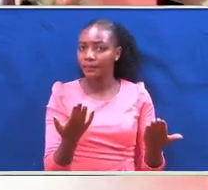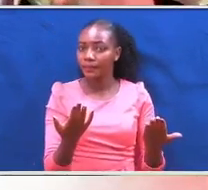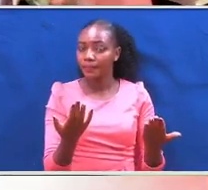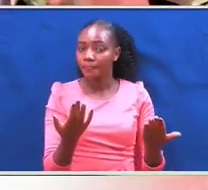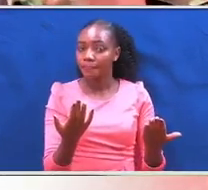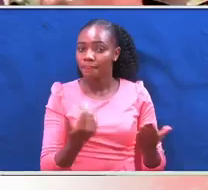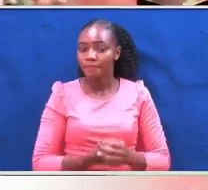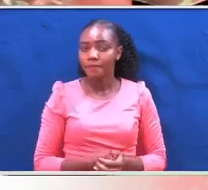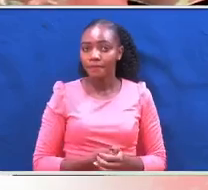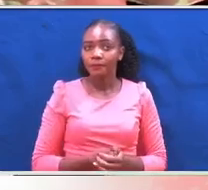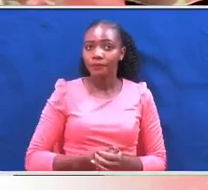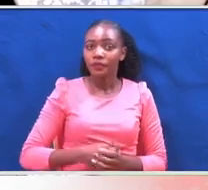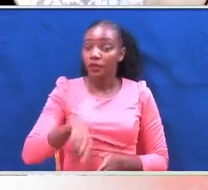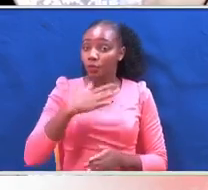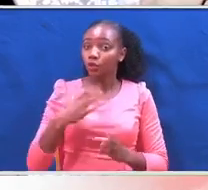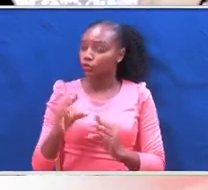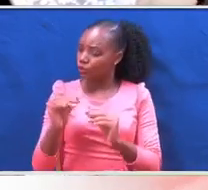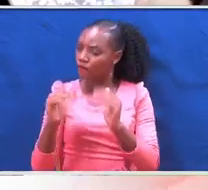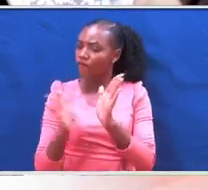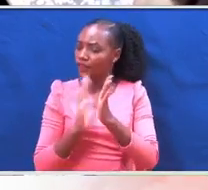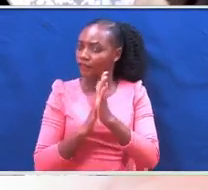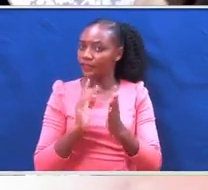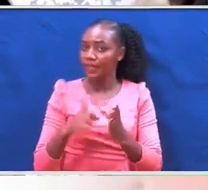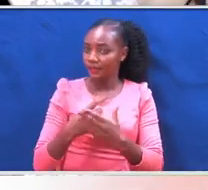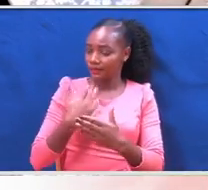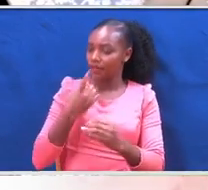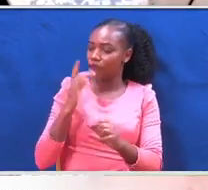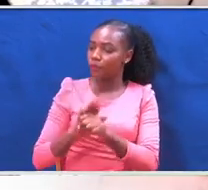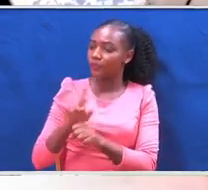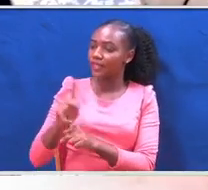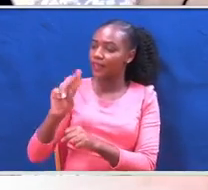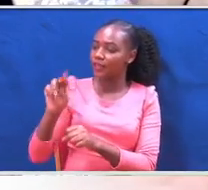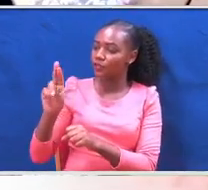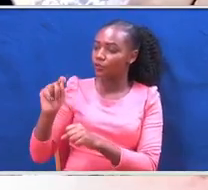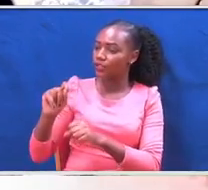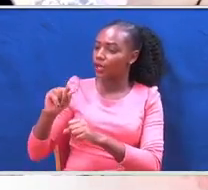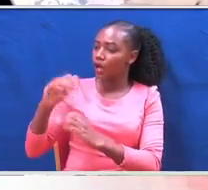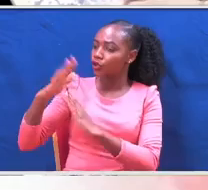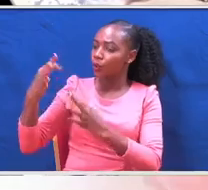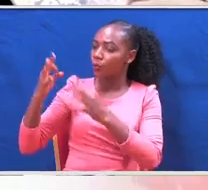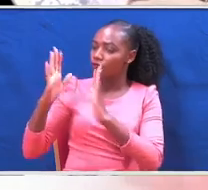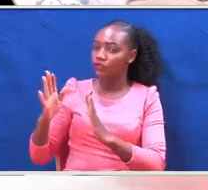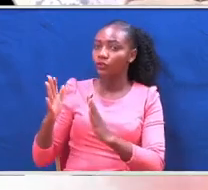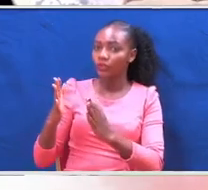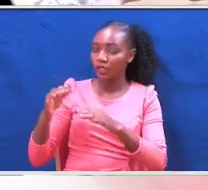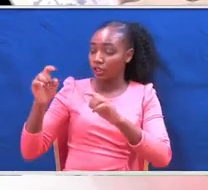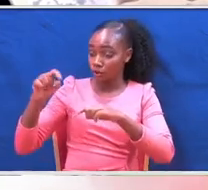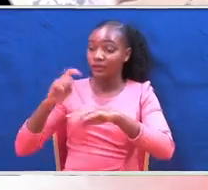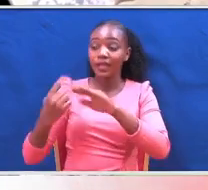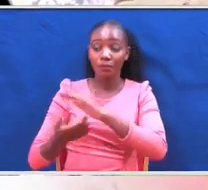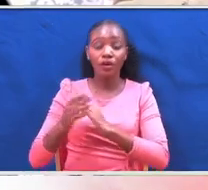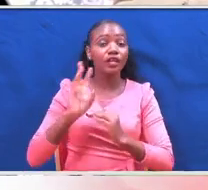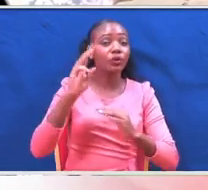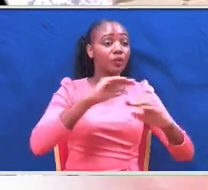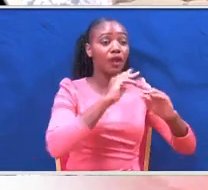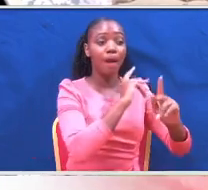resolved and resolved quickly. I have just assured the KNUT officials when we spoke this morning from Laikipia that we will